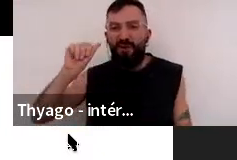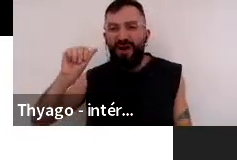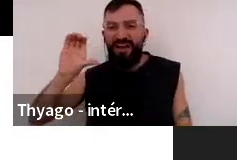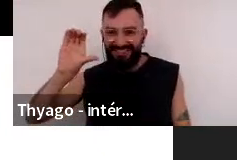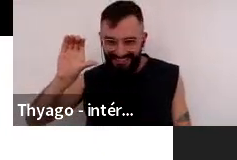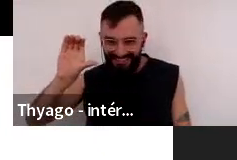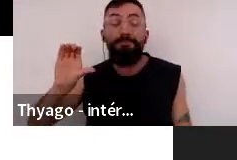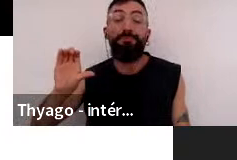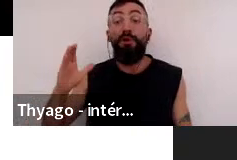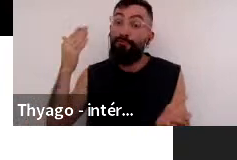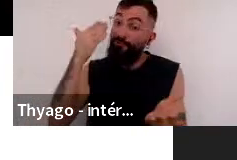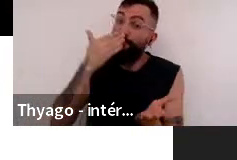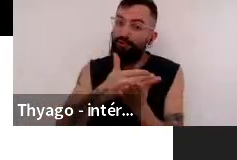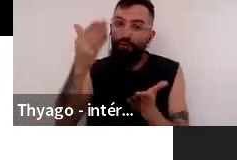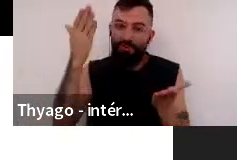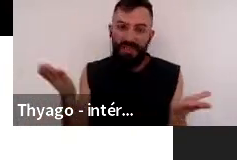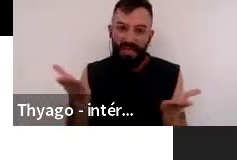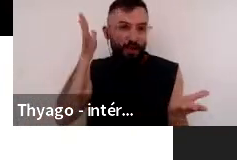get started.